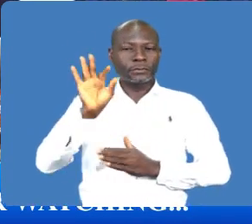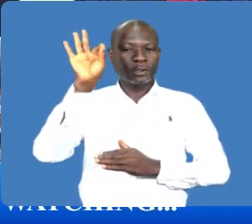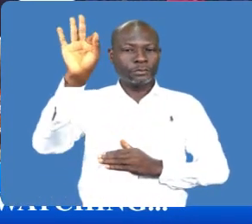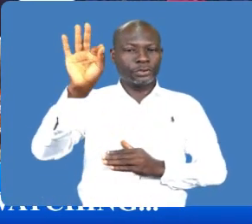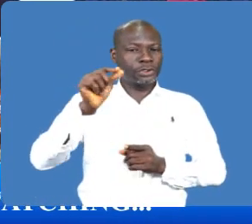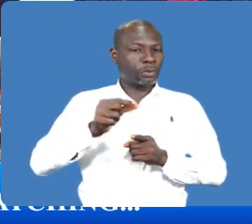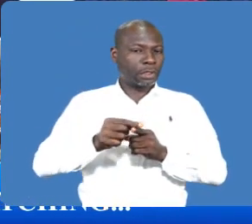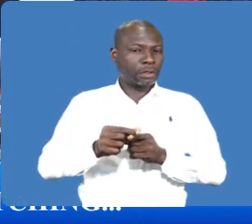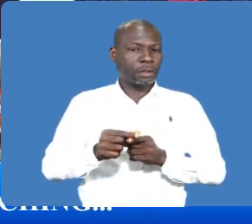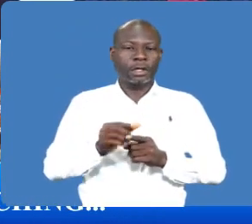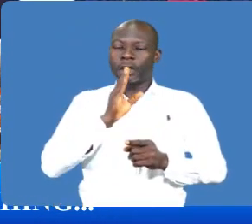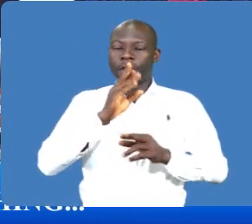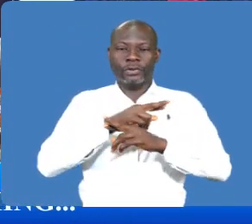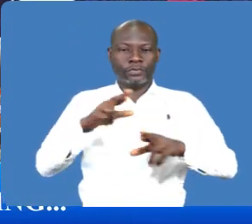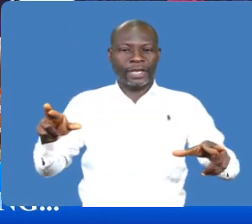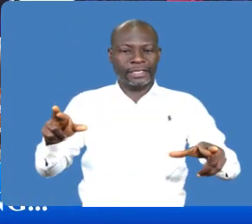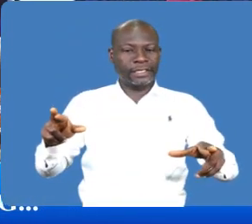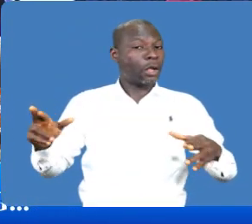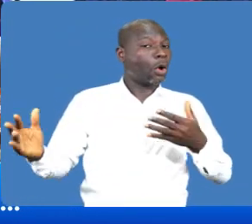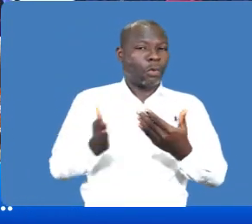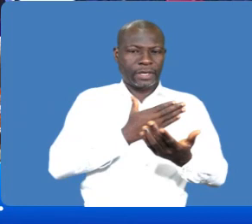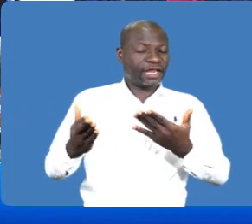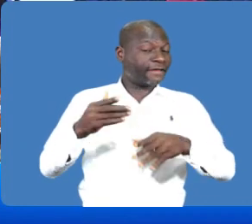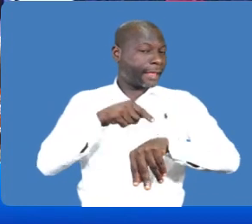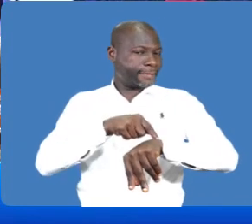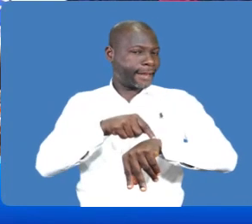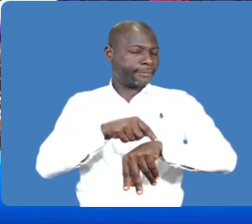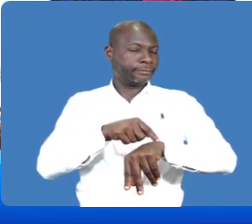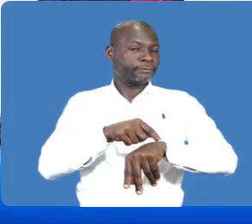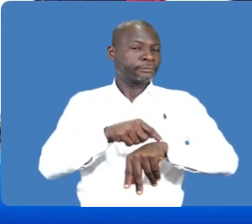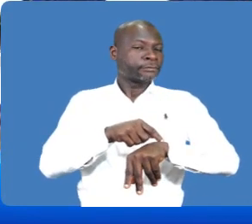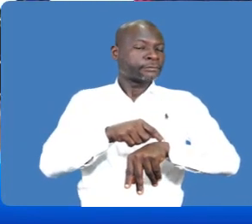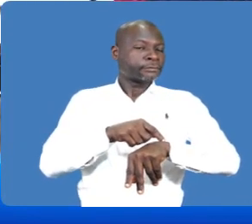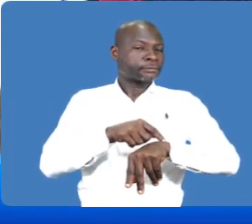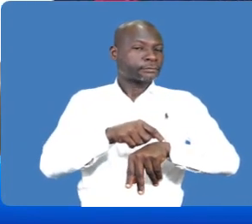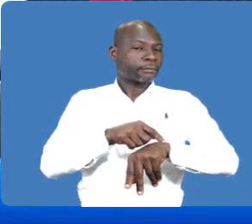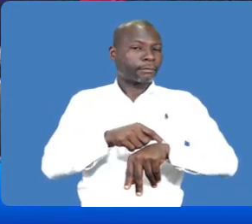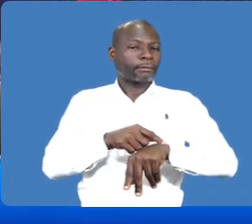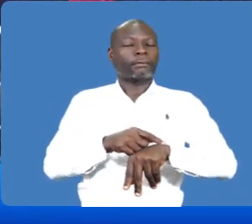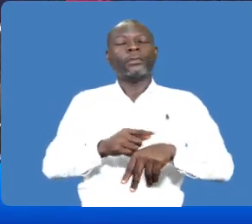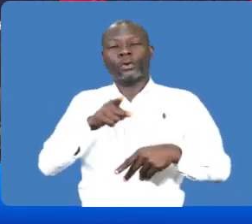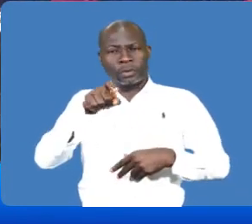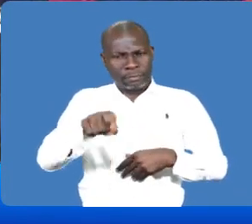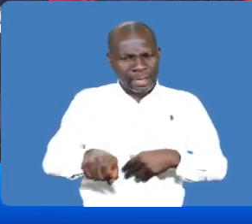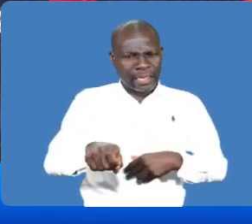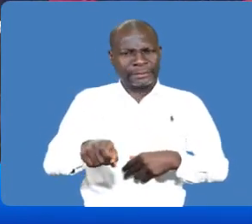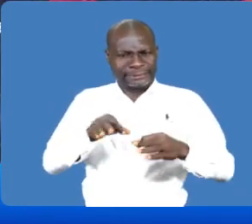Preach the word. Be ready in season and out of season.